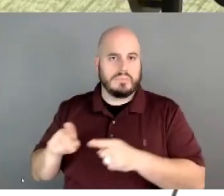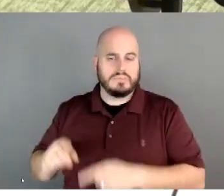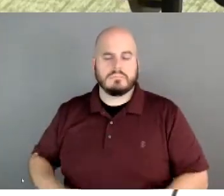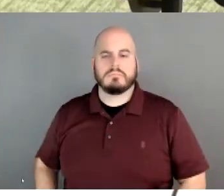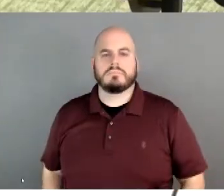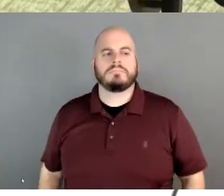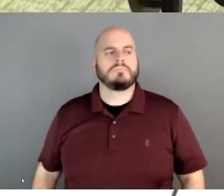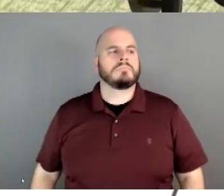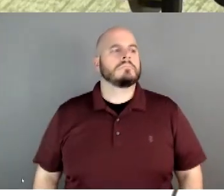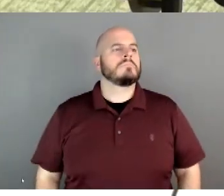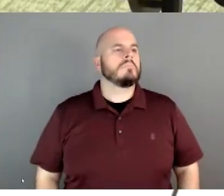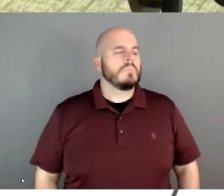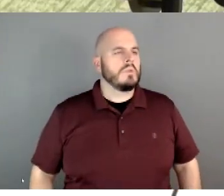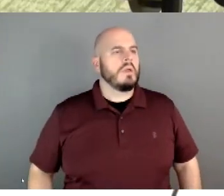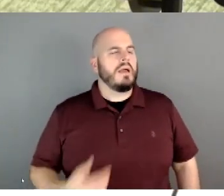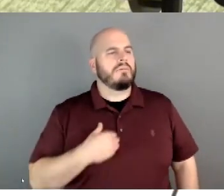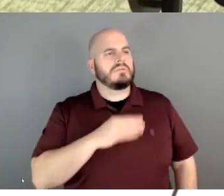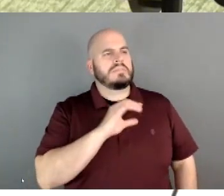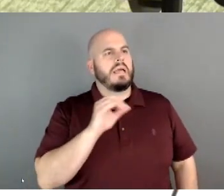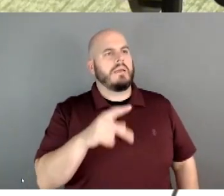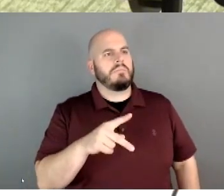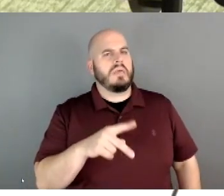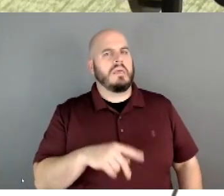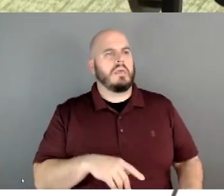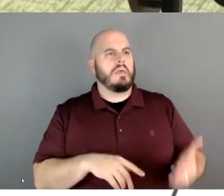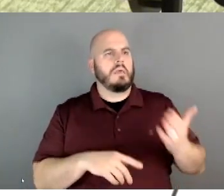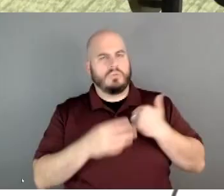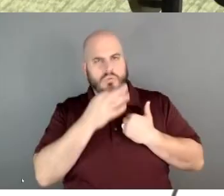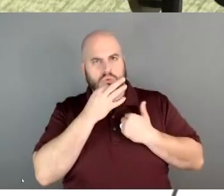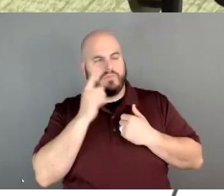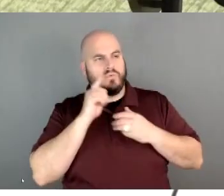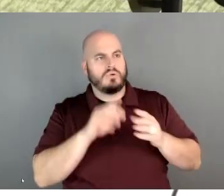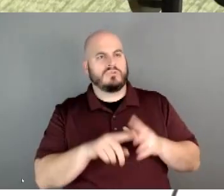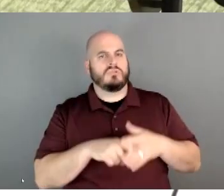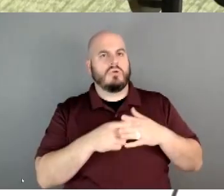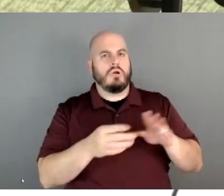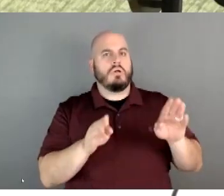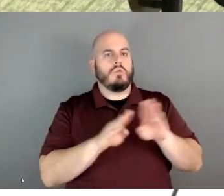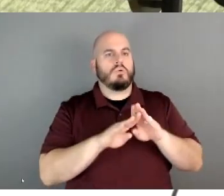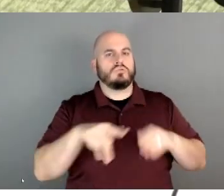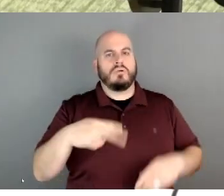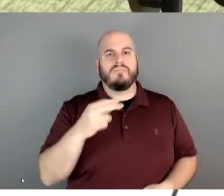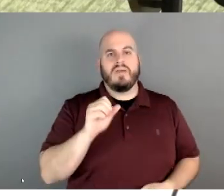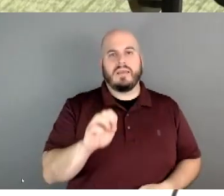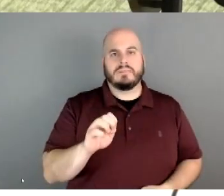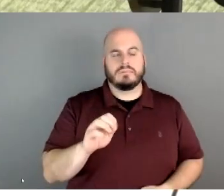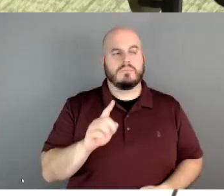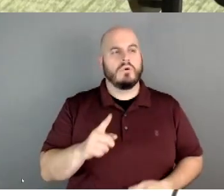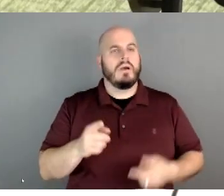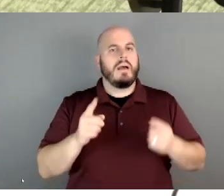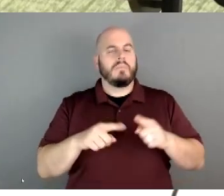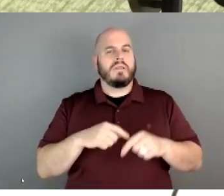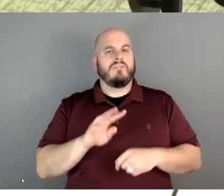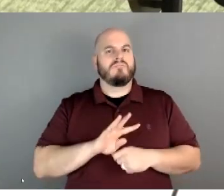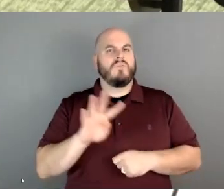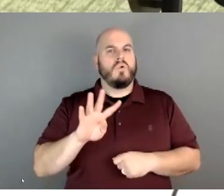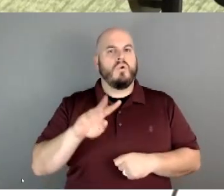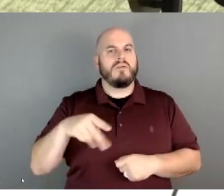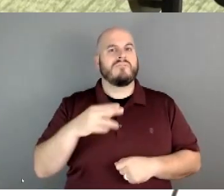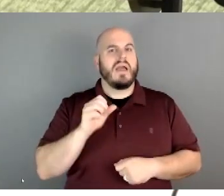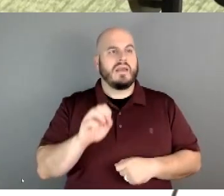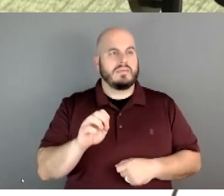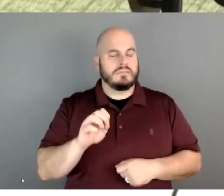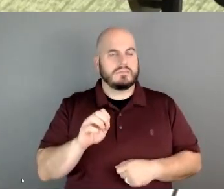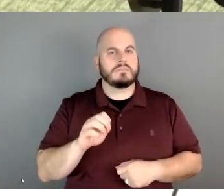got CIP coming up pretty soon to start the closure phase. So closure phase will be in four phases, and it will happen over a course of